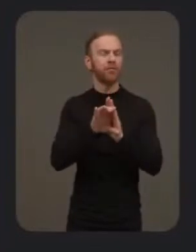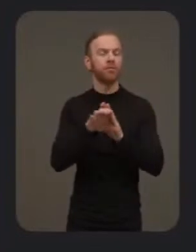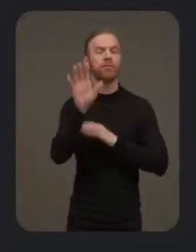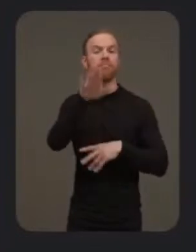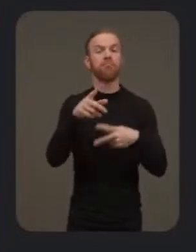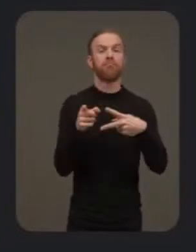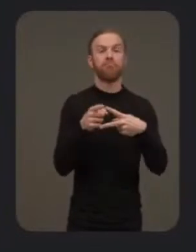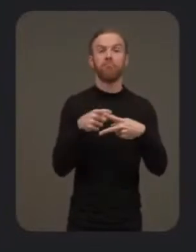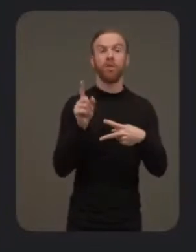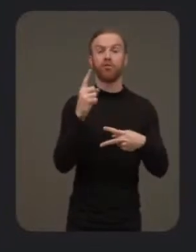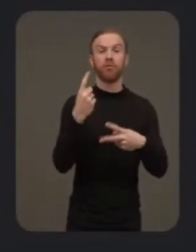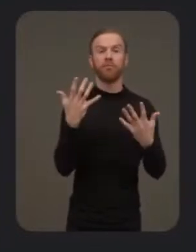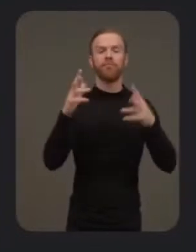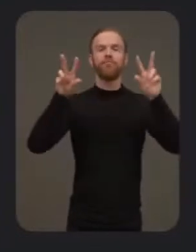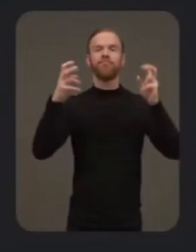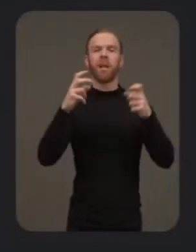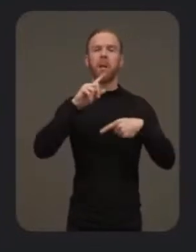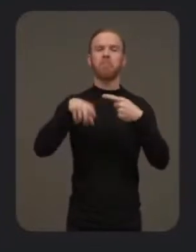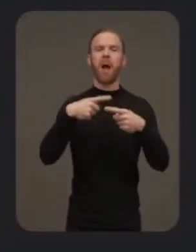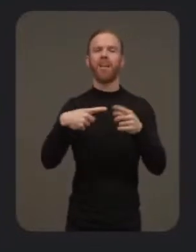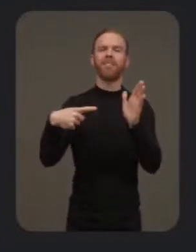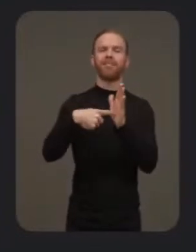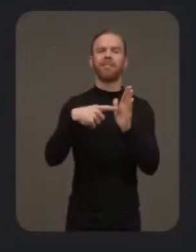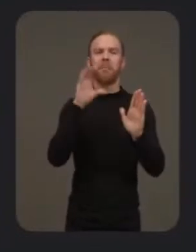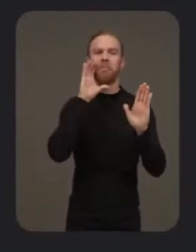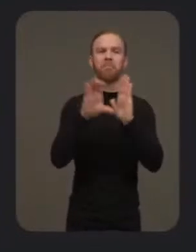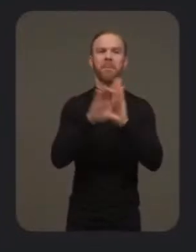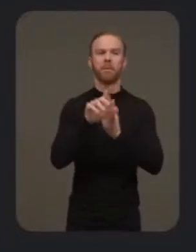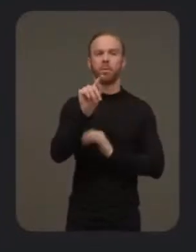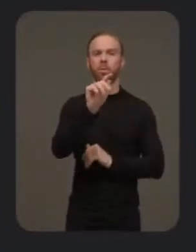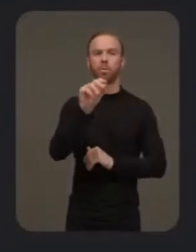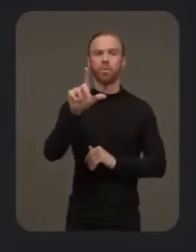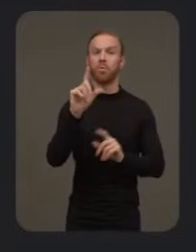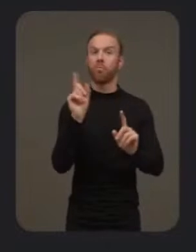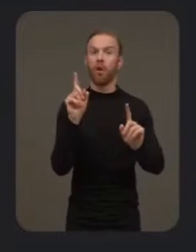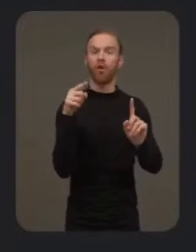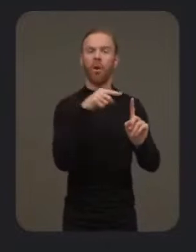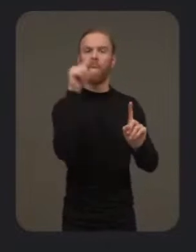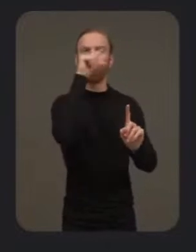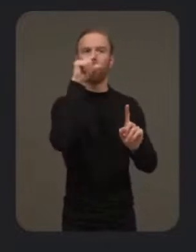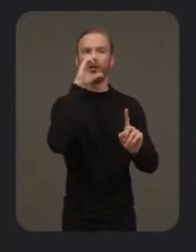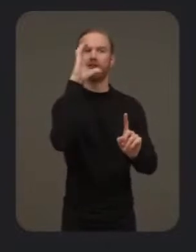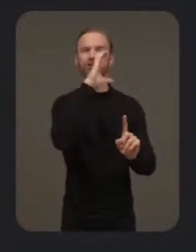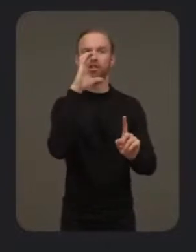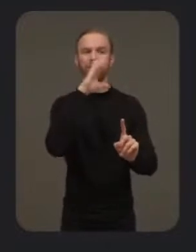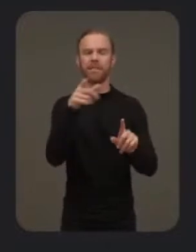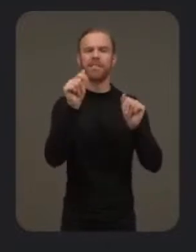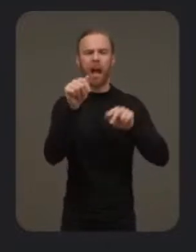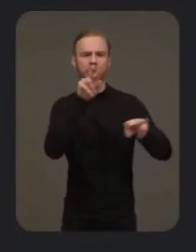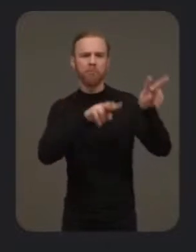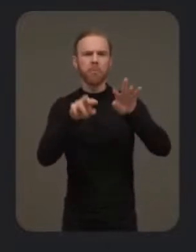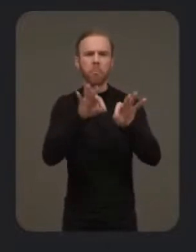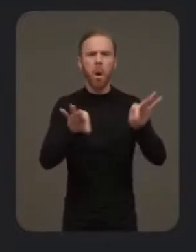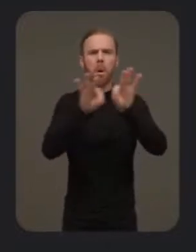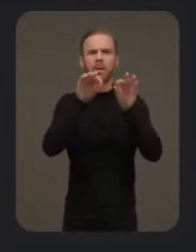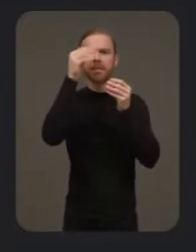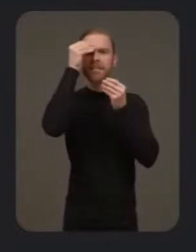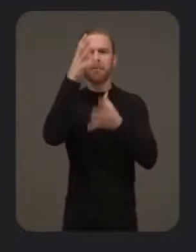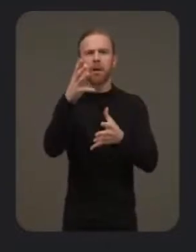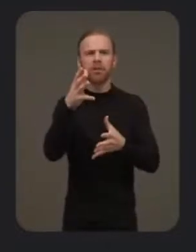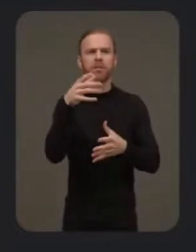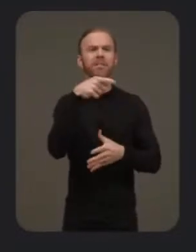First, with our About This Image tool in Google Search, you'll be able to see important information such